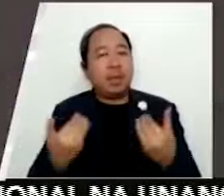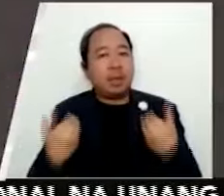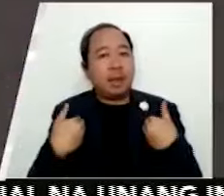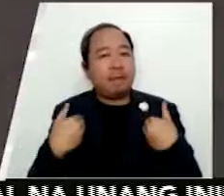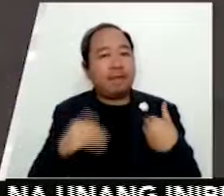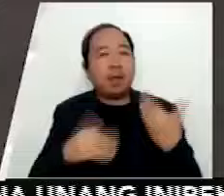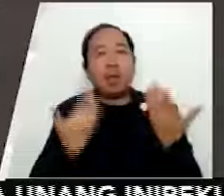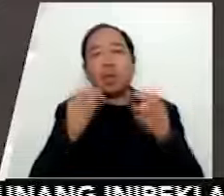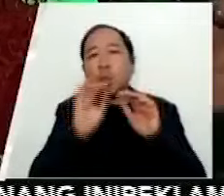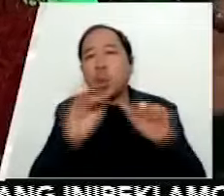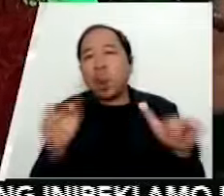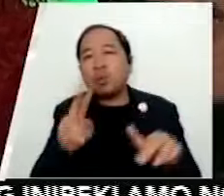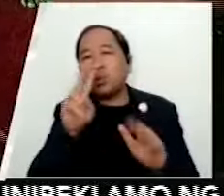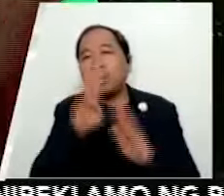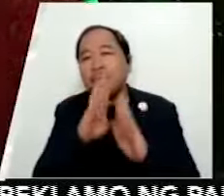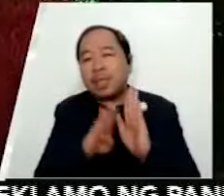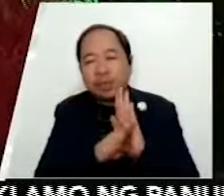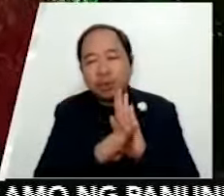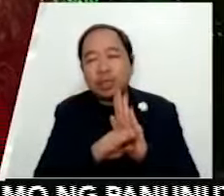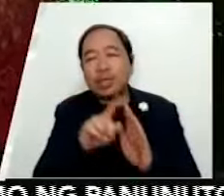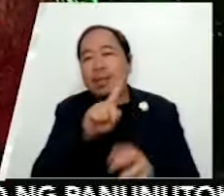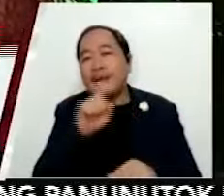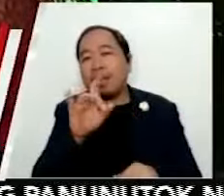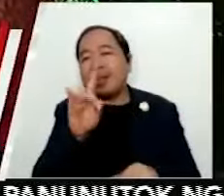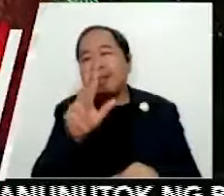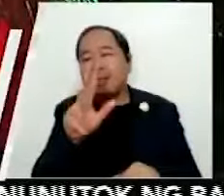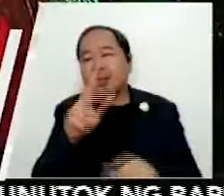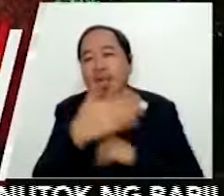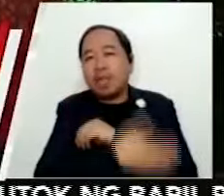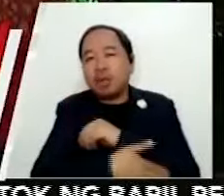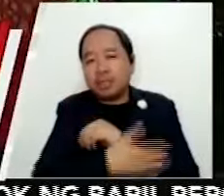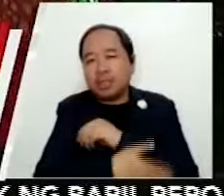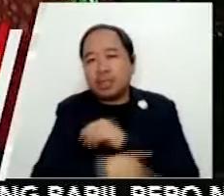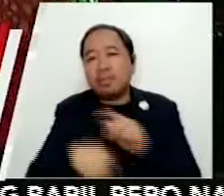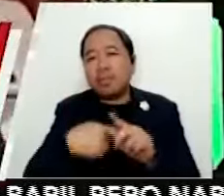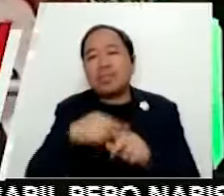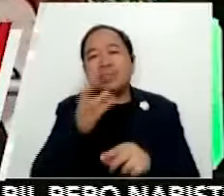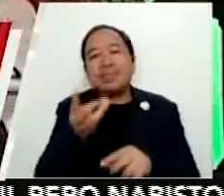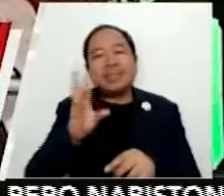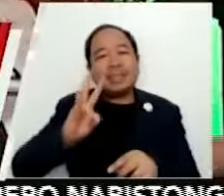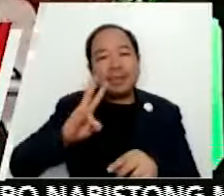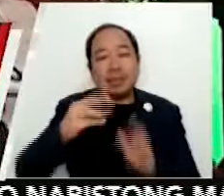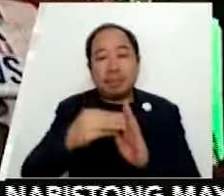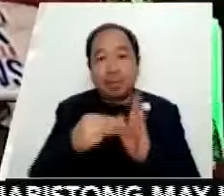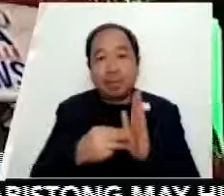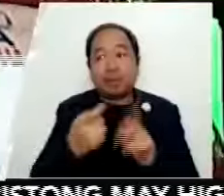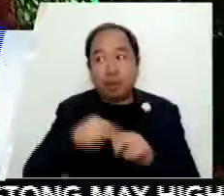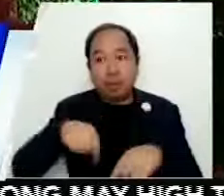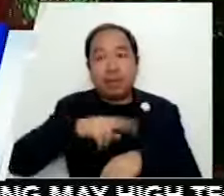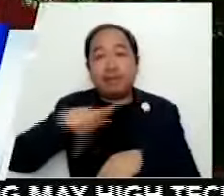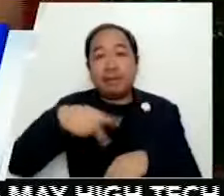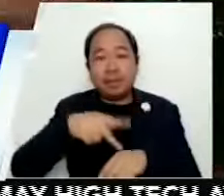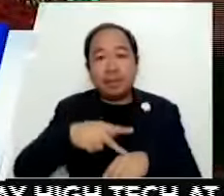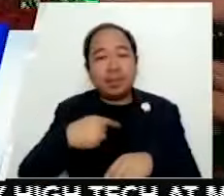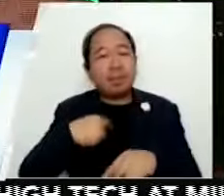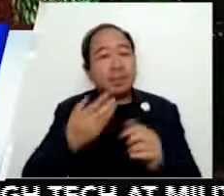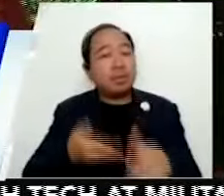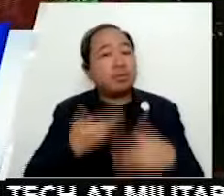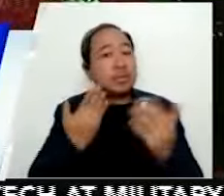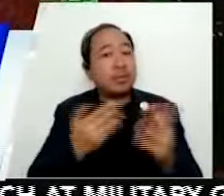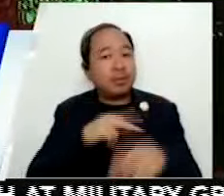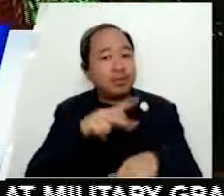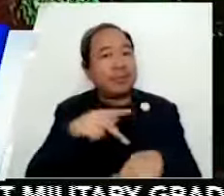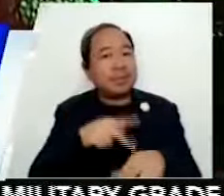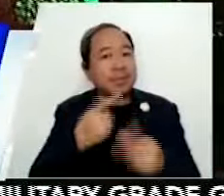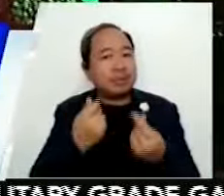in 183 countries, and 57 million of those are from the Philippines. I would say it's a gift to the country to connect to the